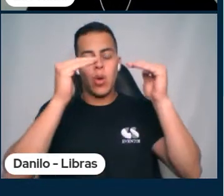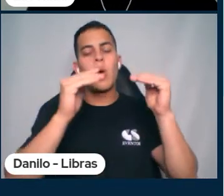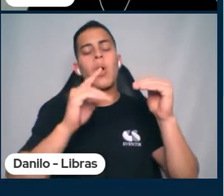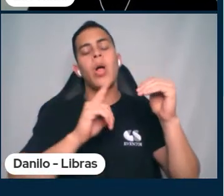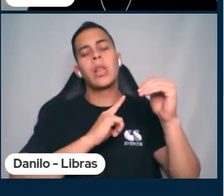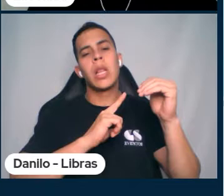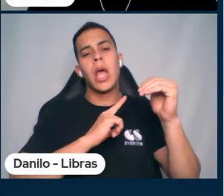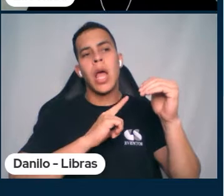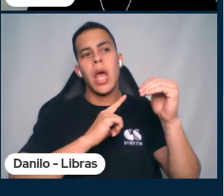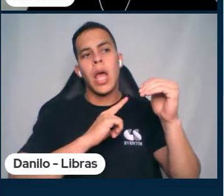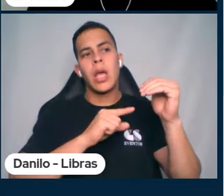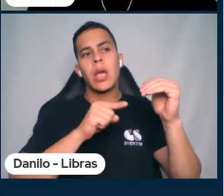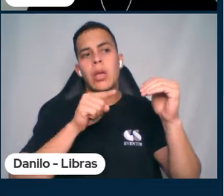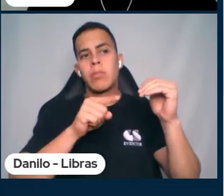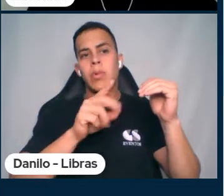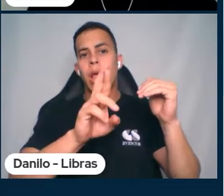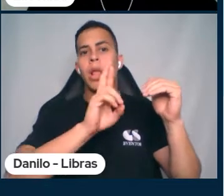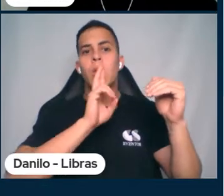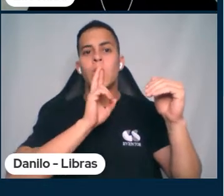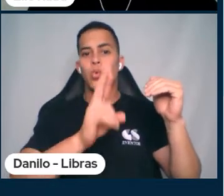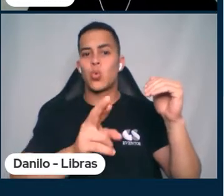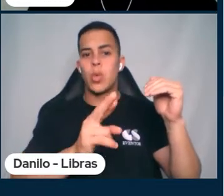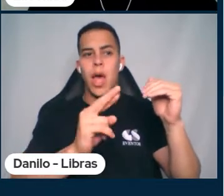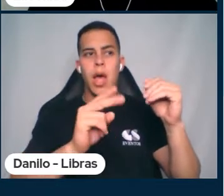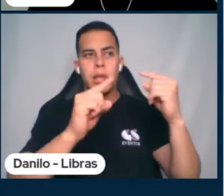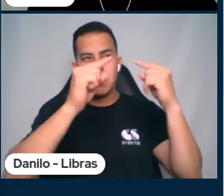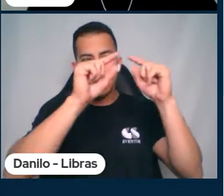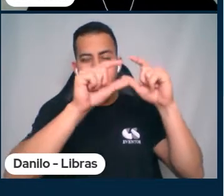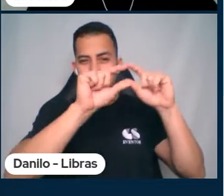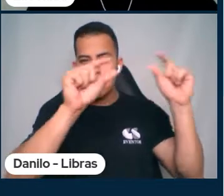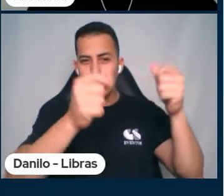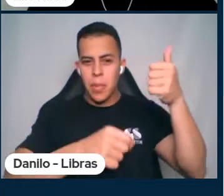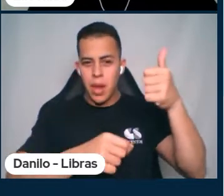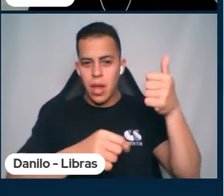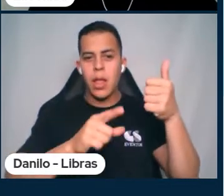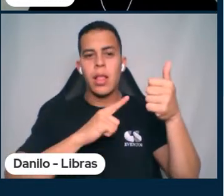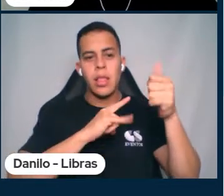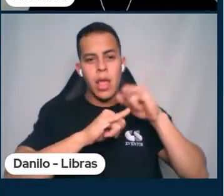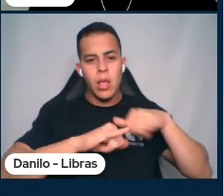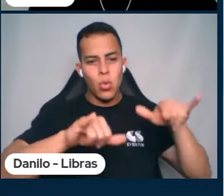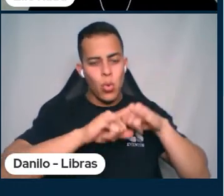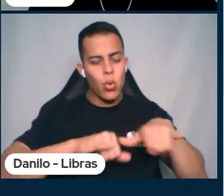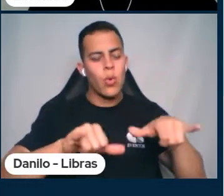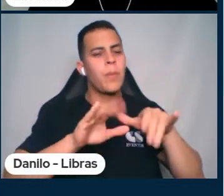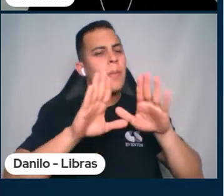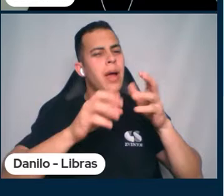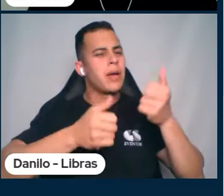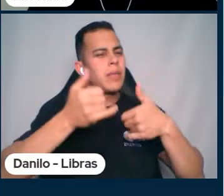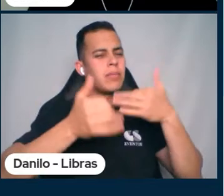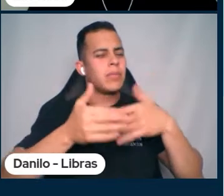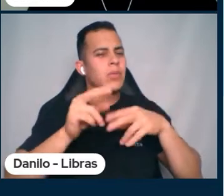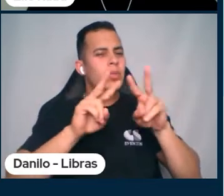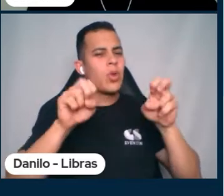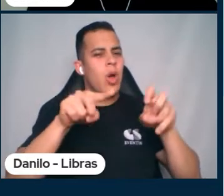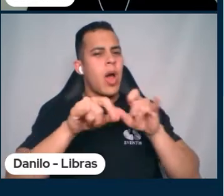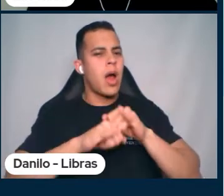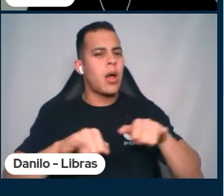organic search results. So in this case, for the query GPT-3, we